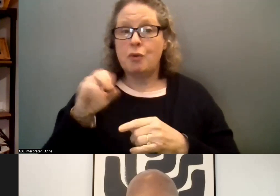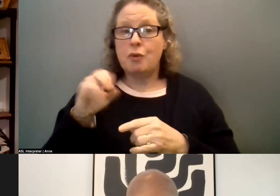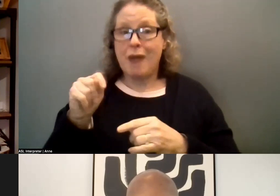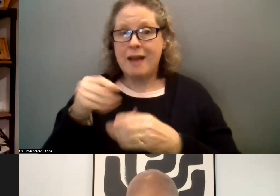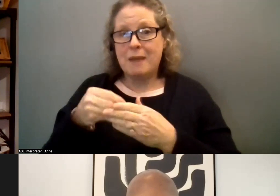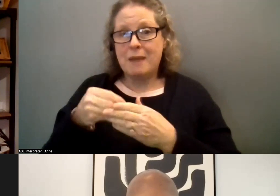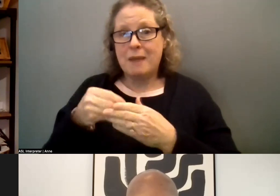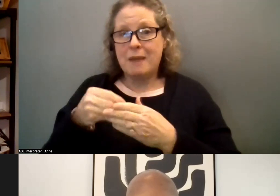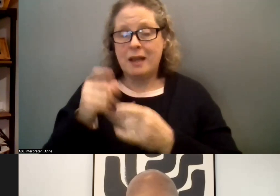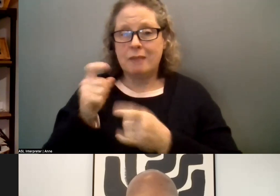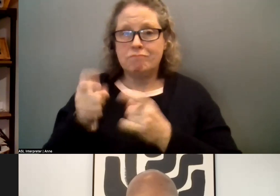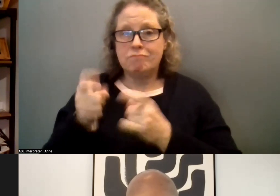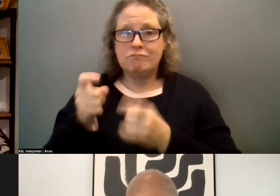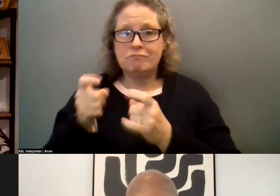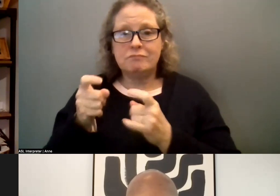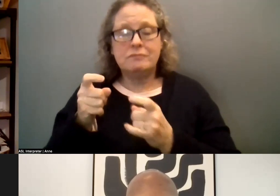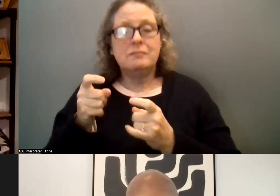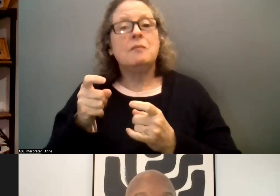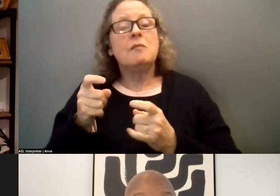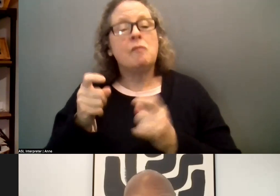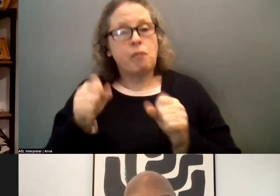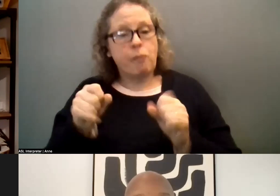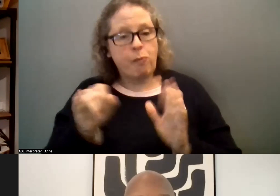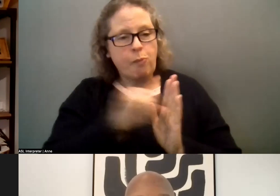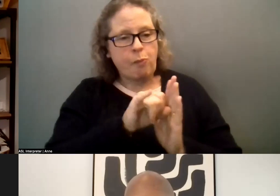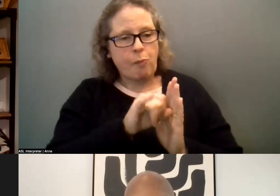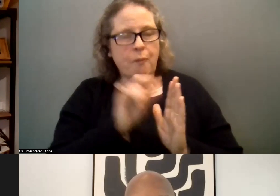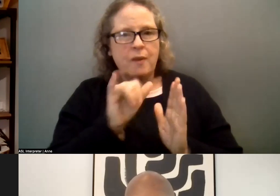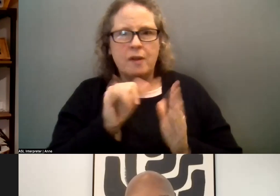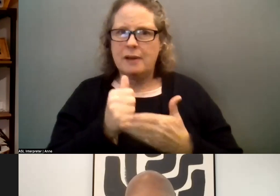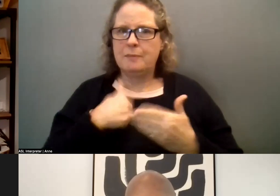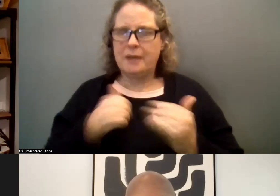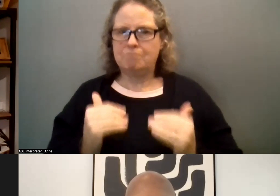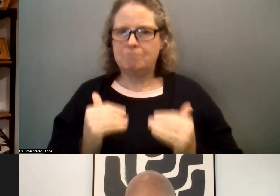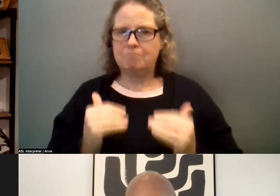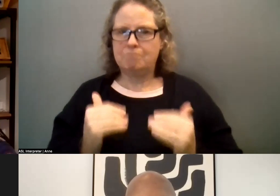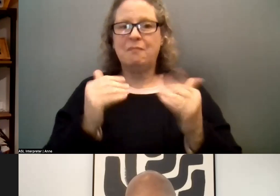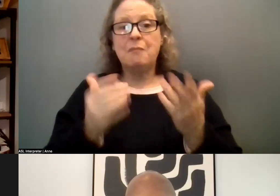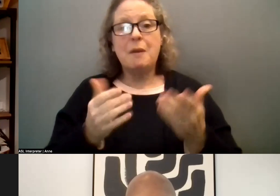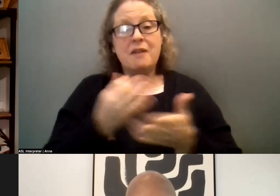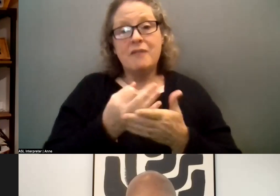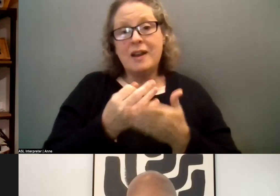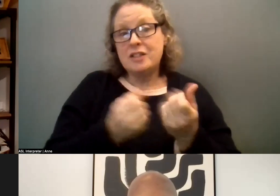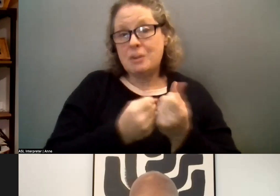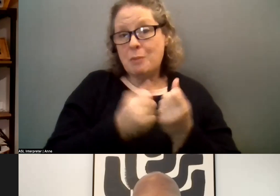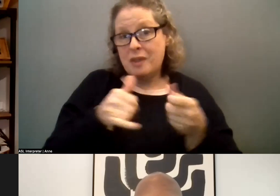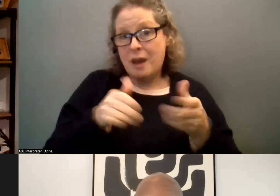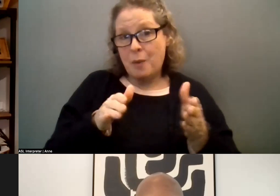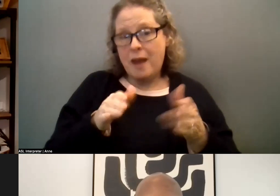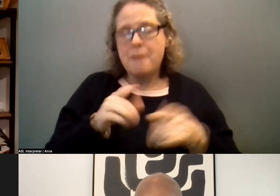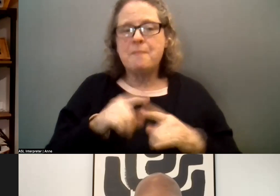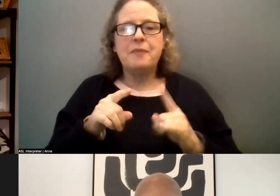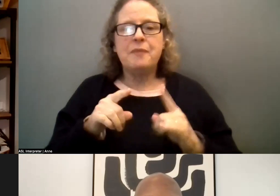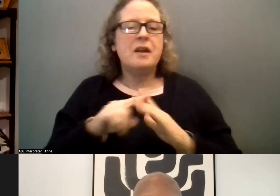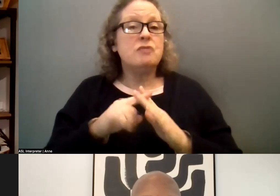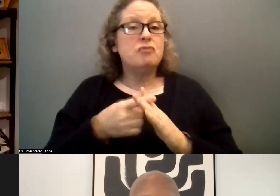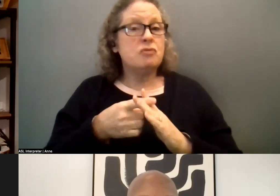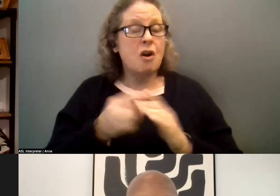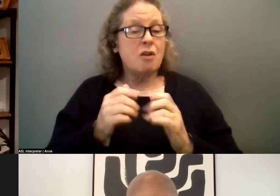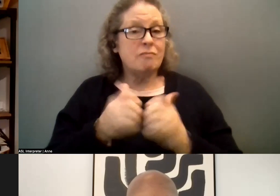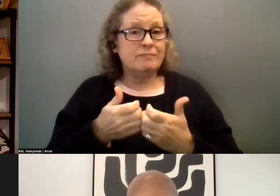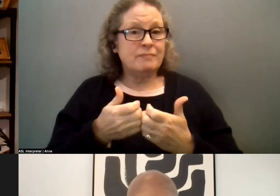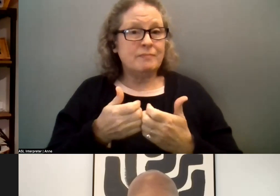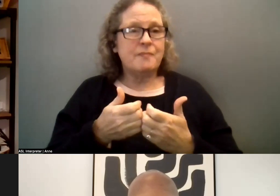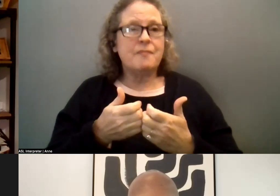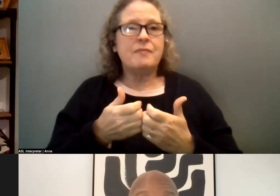have identified would really take me to the next level, perhaps you could get financial support that way. But I would start just by, there's a bunch of firms right